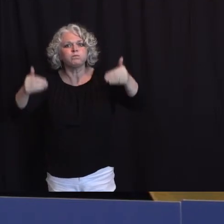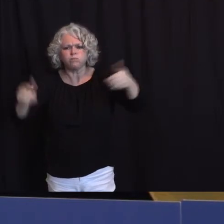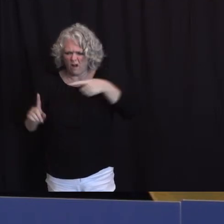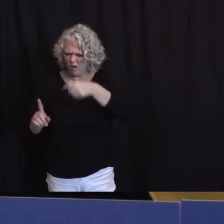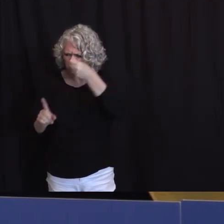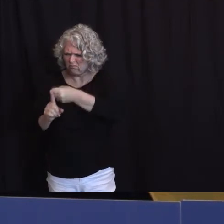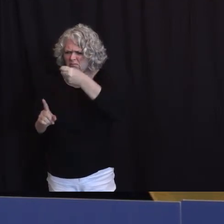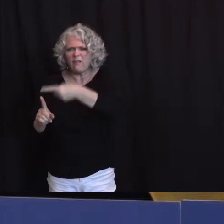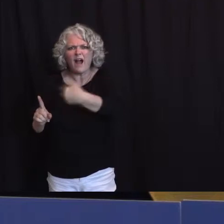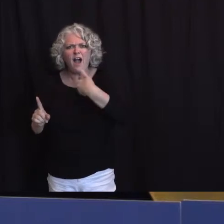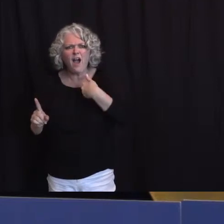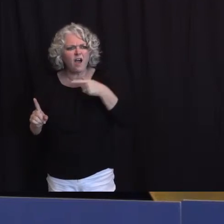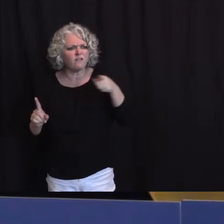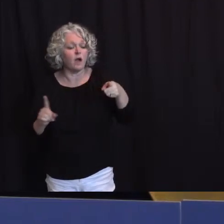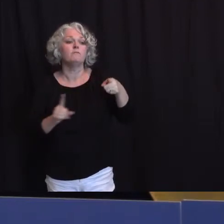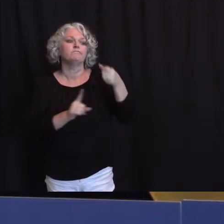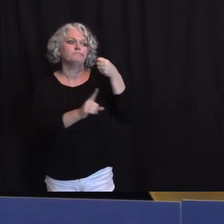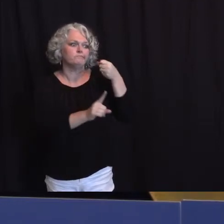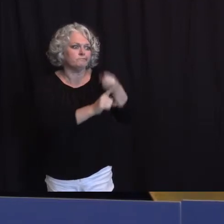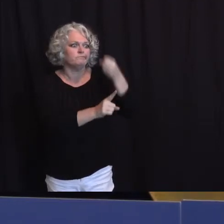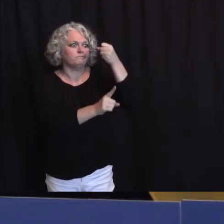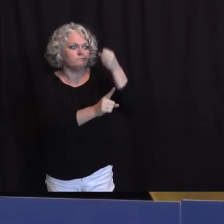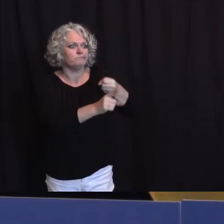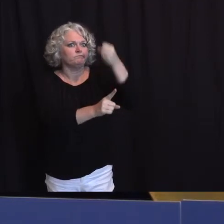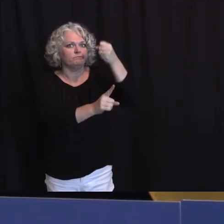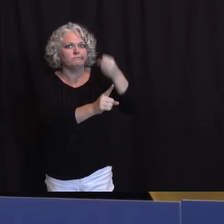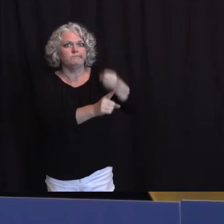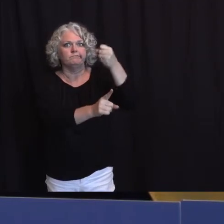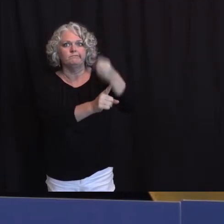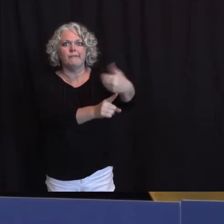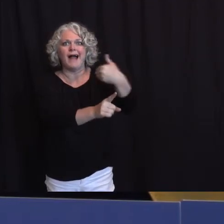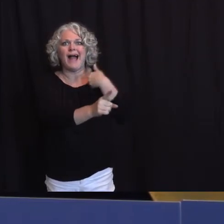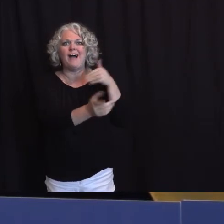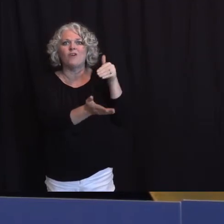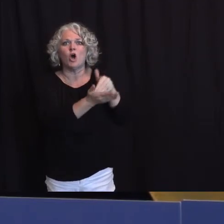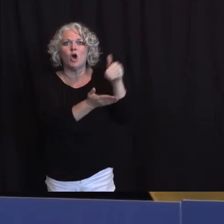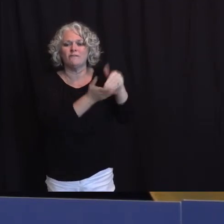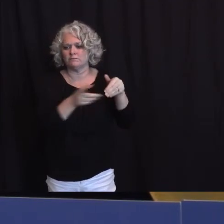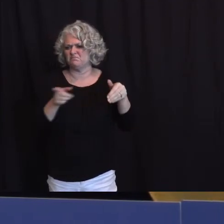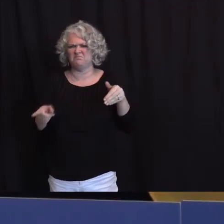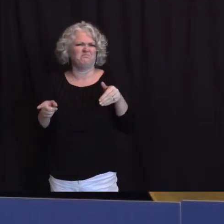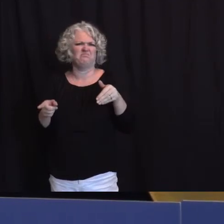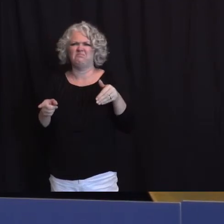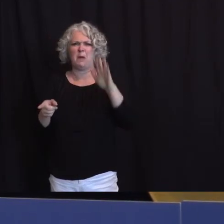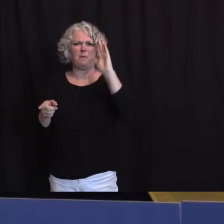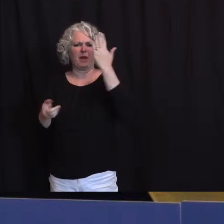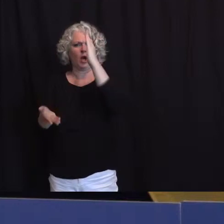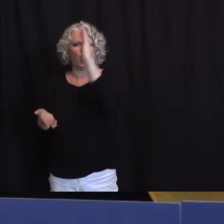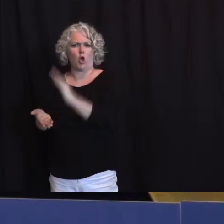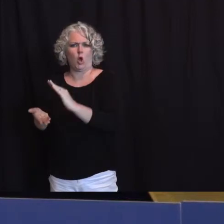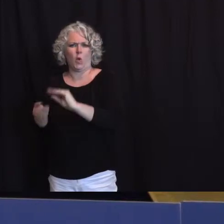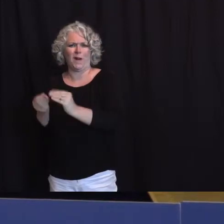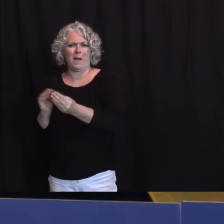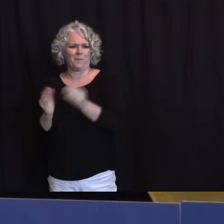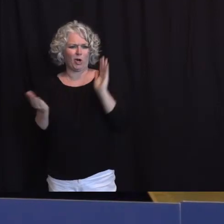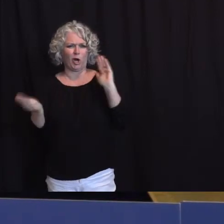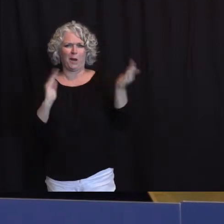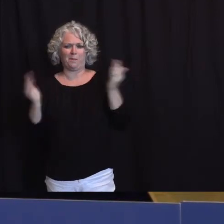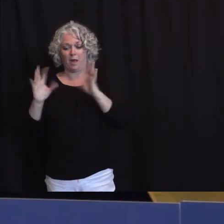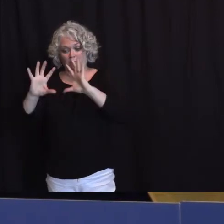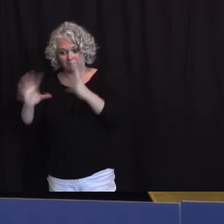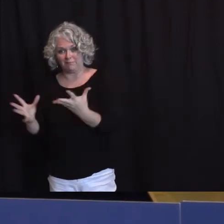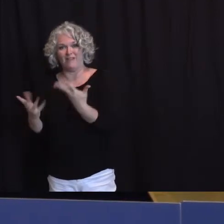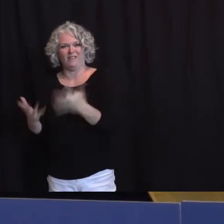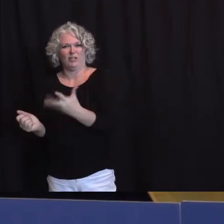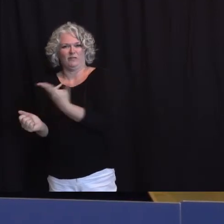that it's less likely for people who are asymptomatic who are vaccinated to become